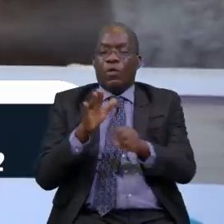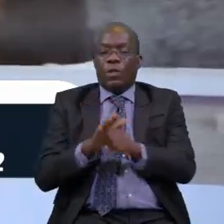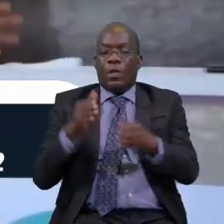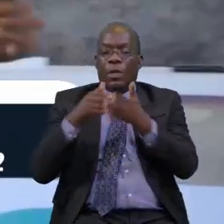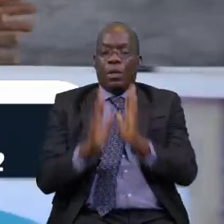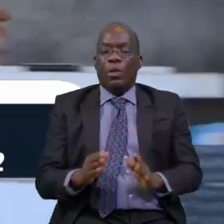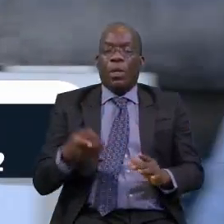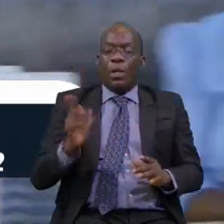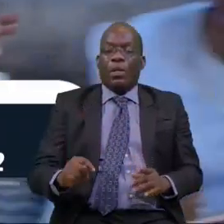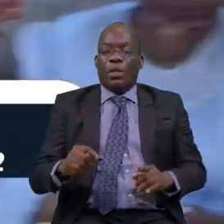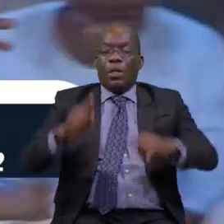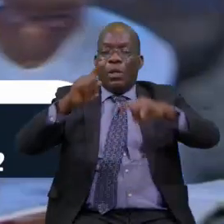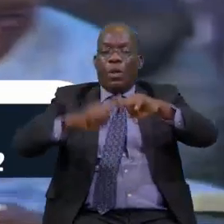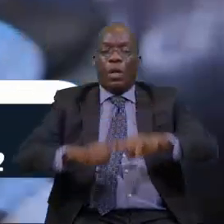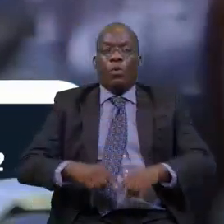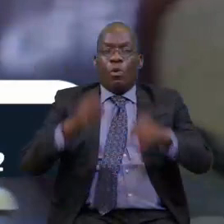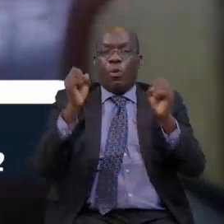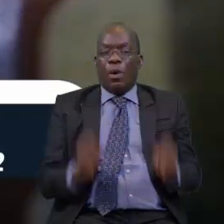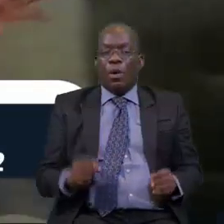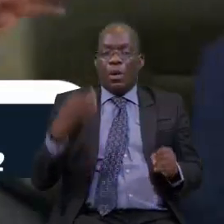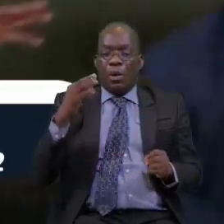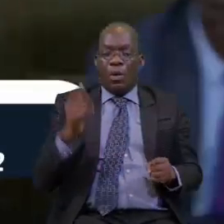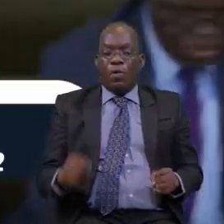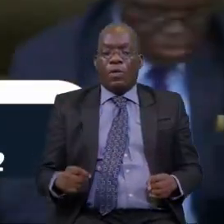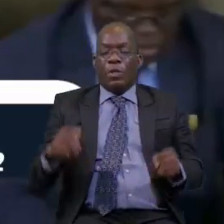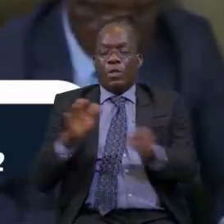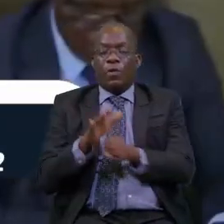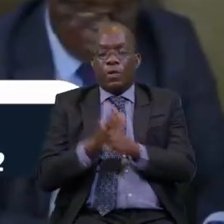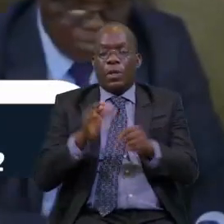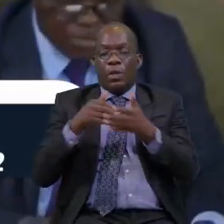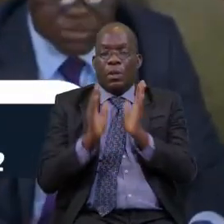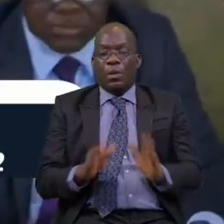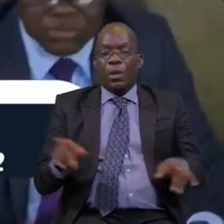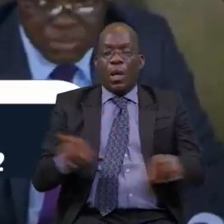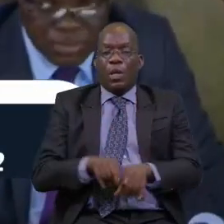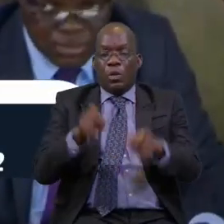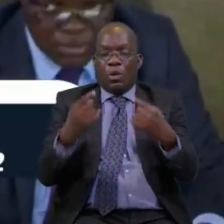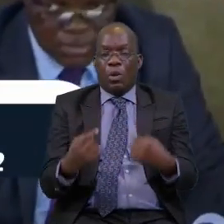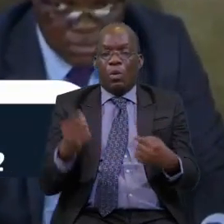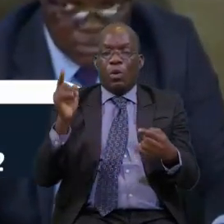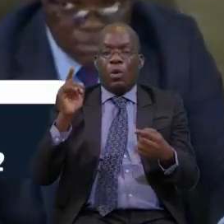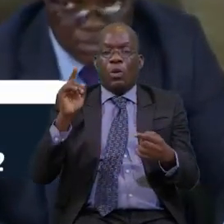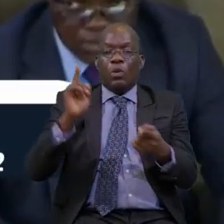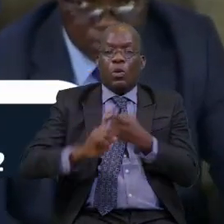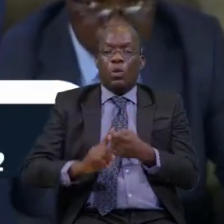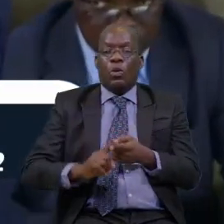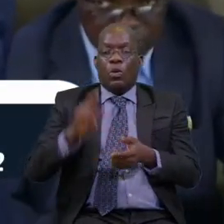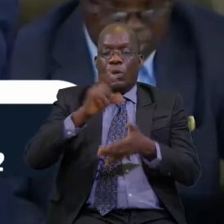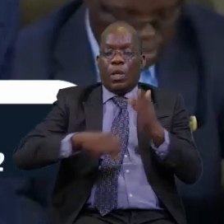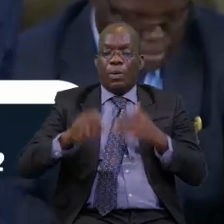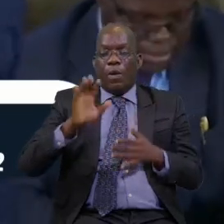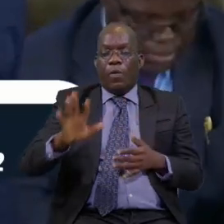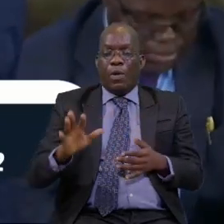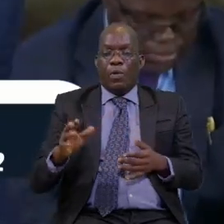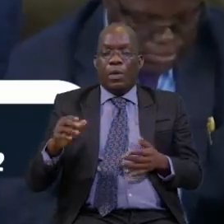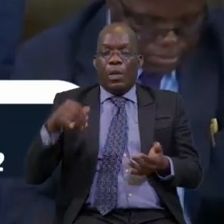reliable power of the sufficient leader. As we come to chapter 5 of Mark, is still showing us Christ